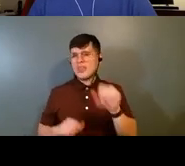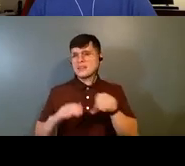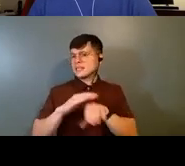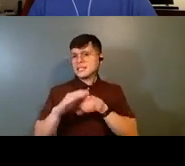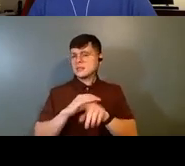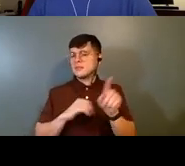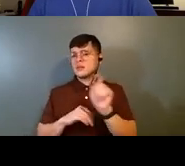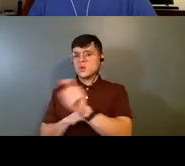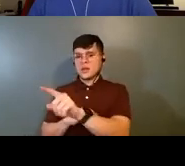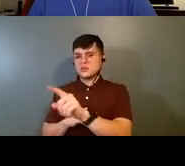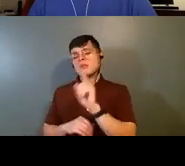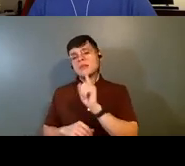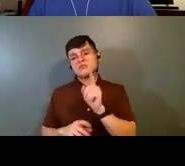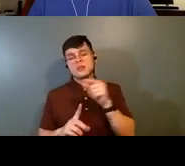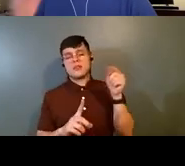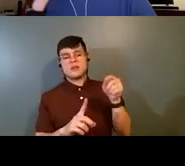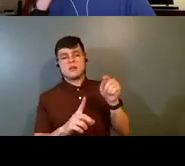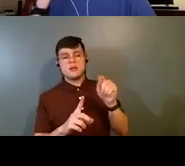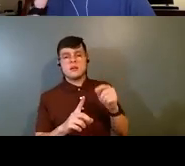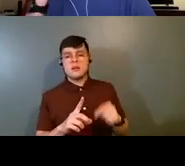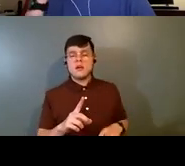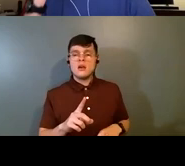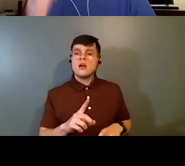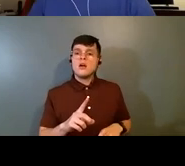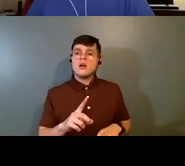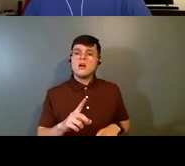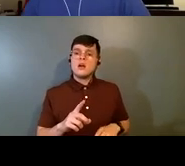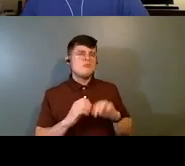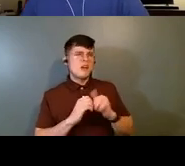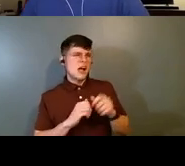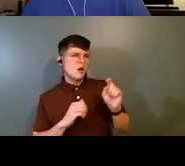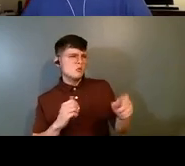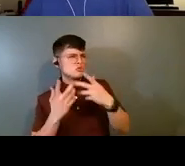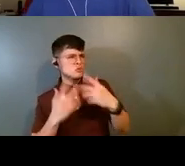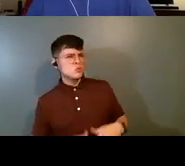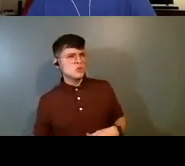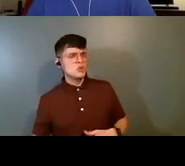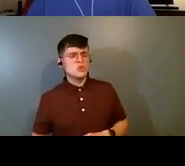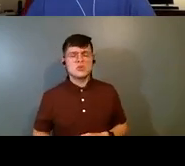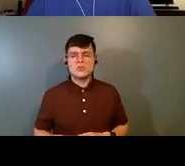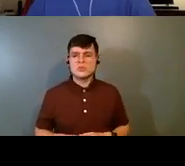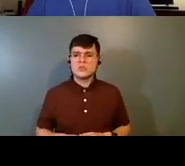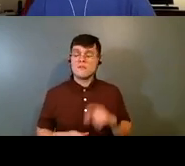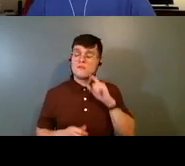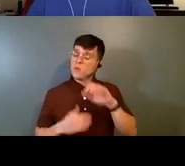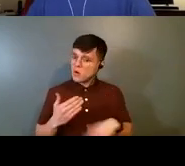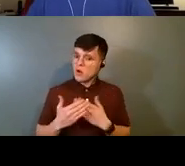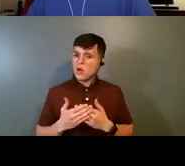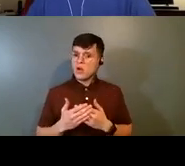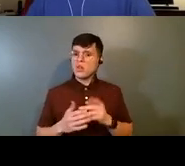question though. That's really just a, how should it work for everybody